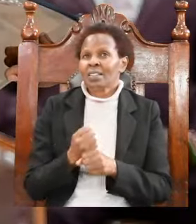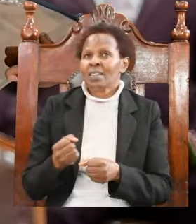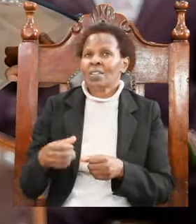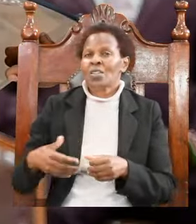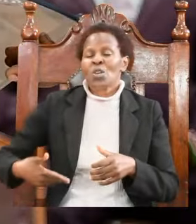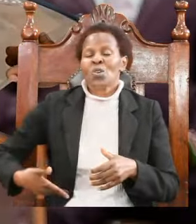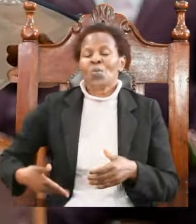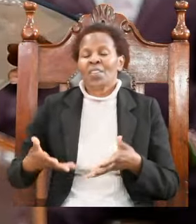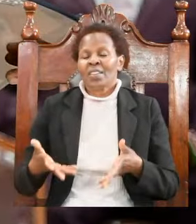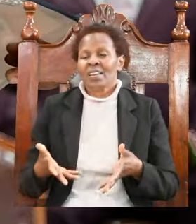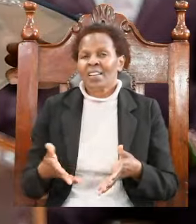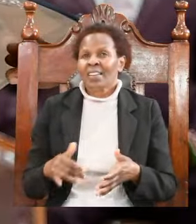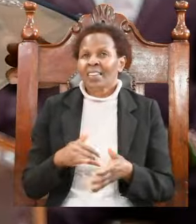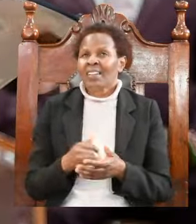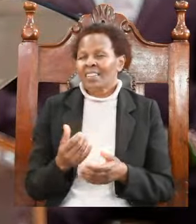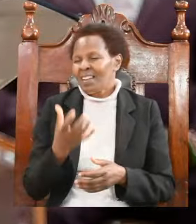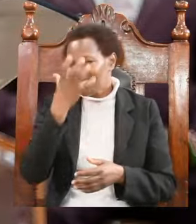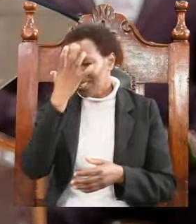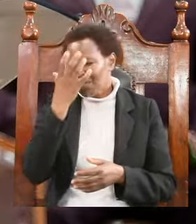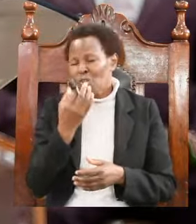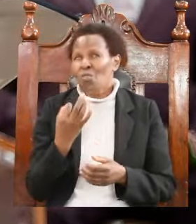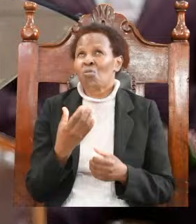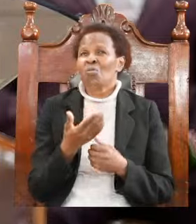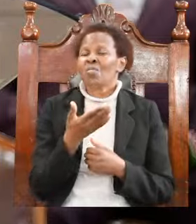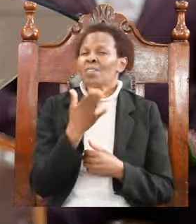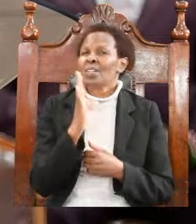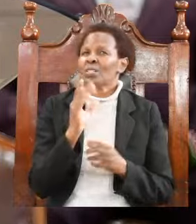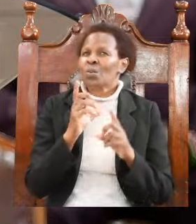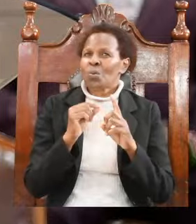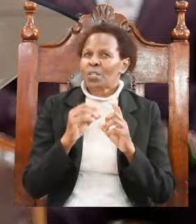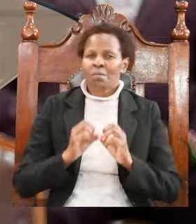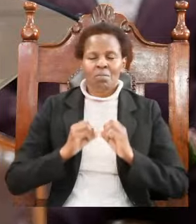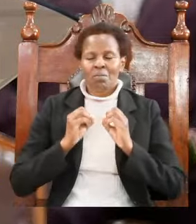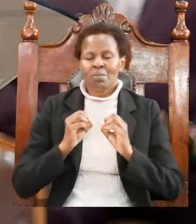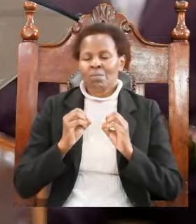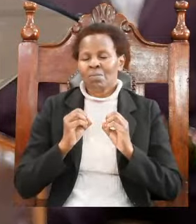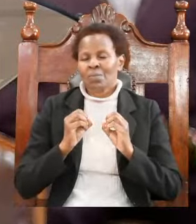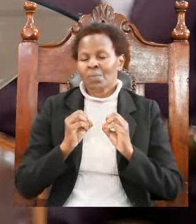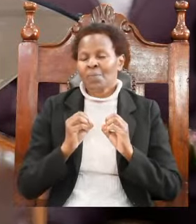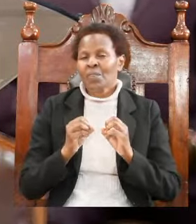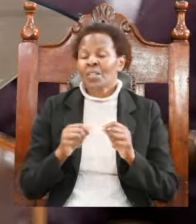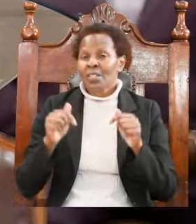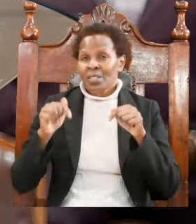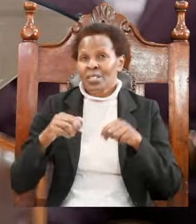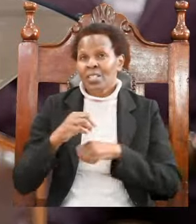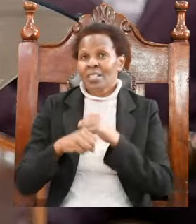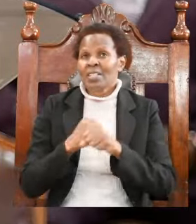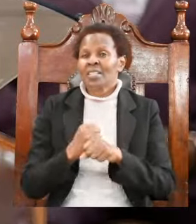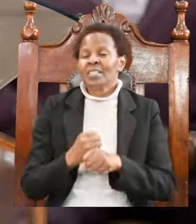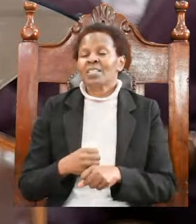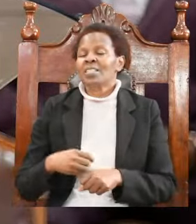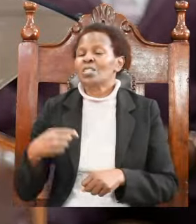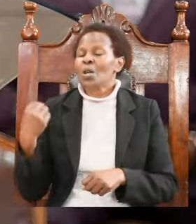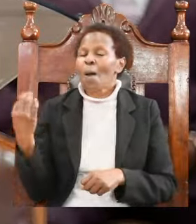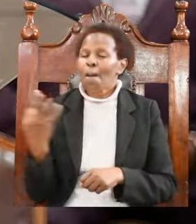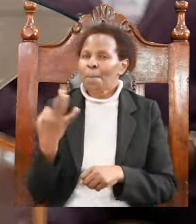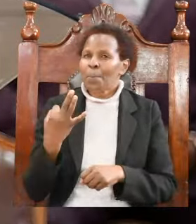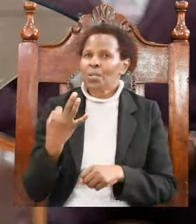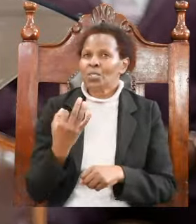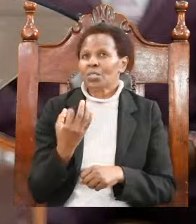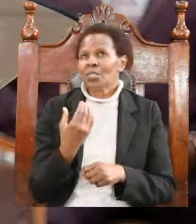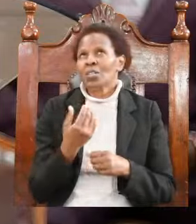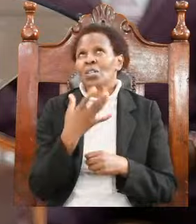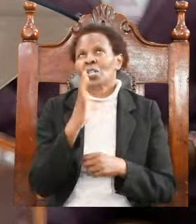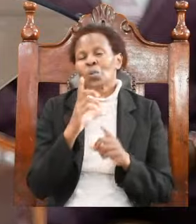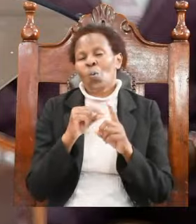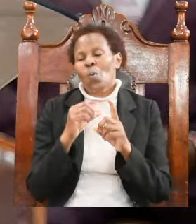was unashamed. And this year's theme is preach the gospel. So do not be ashamed